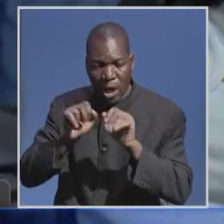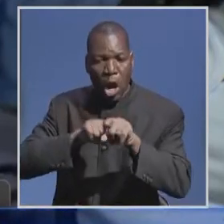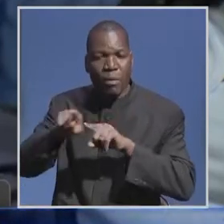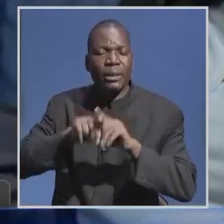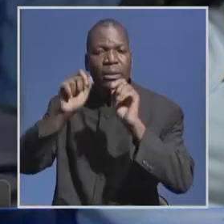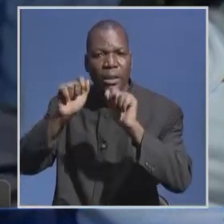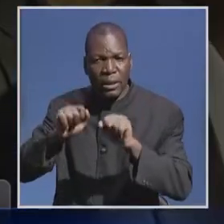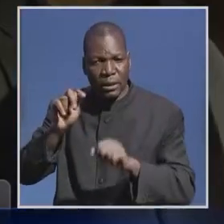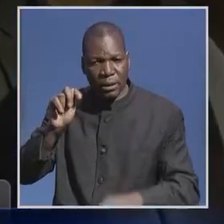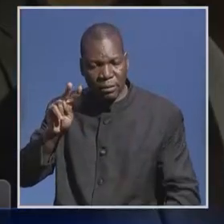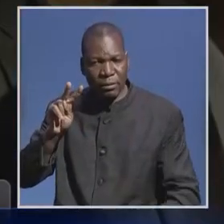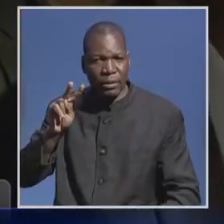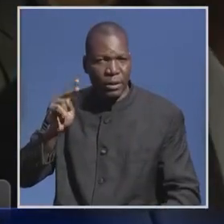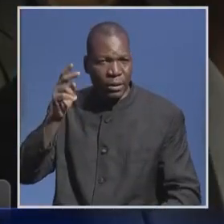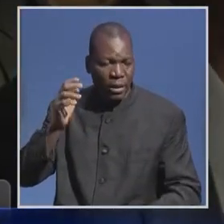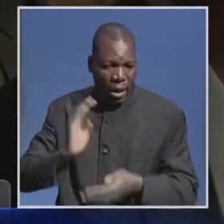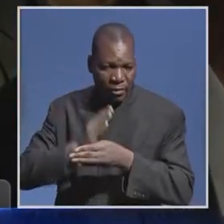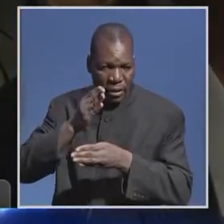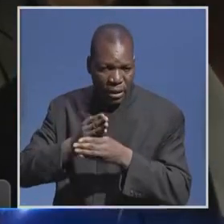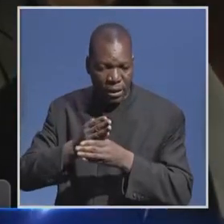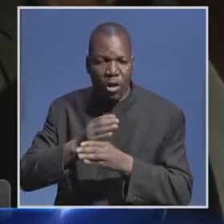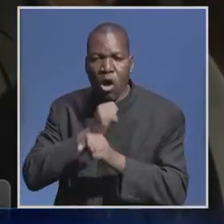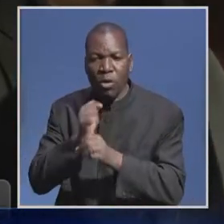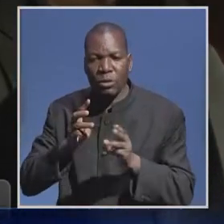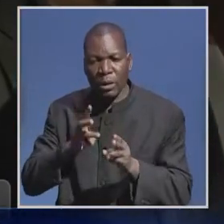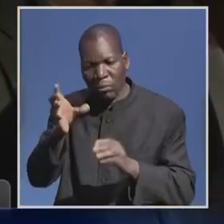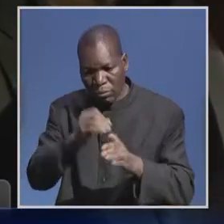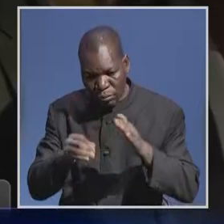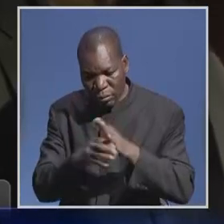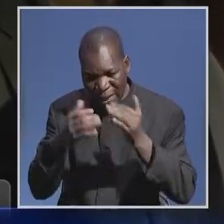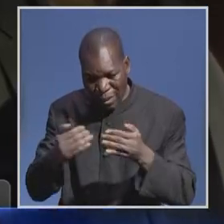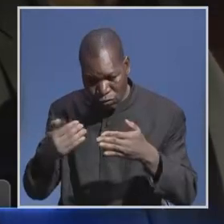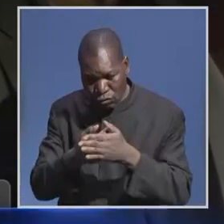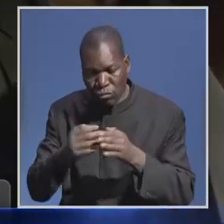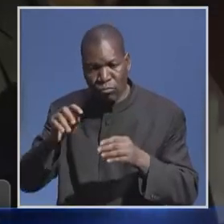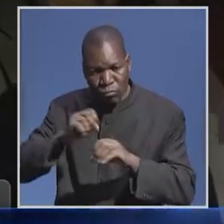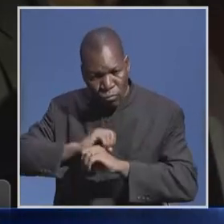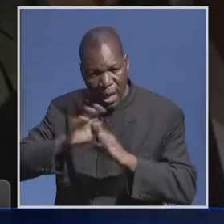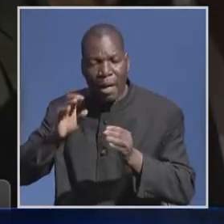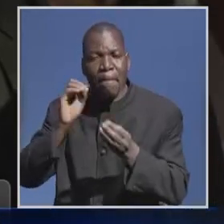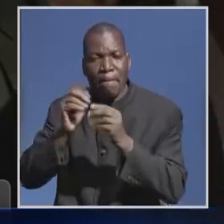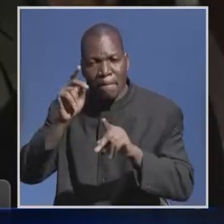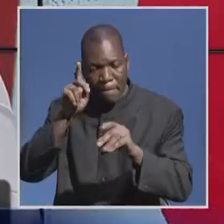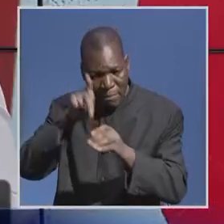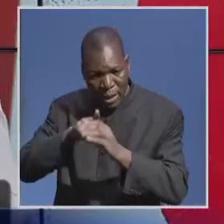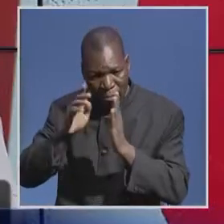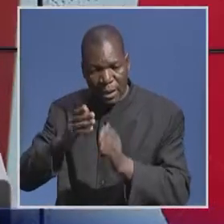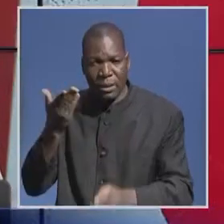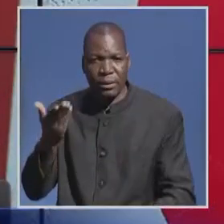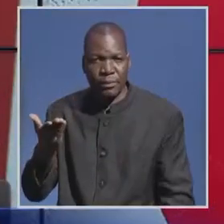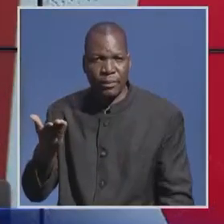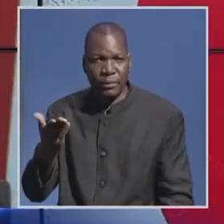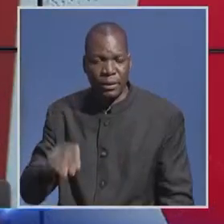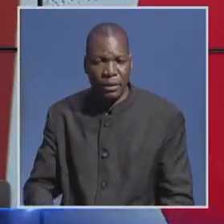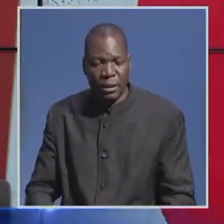industry following the digital migration, which has resulted in more players in the broadcasting sector. Japan